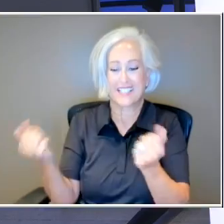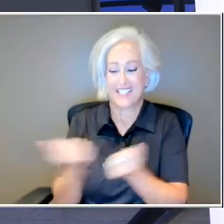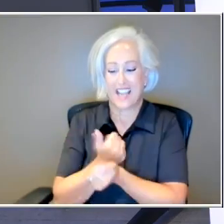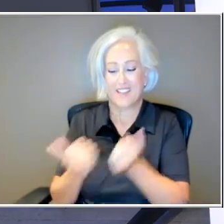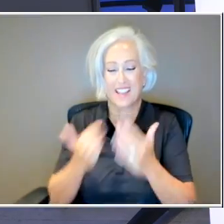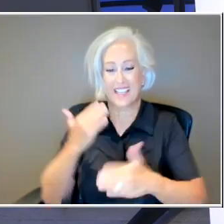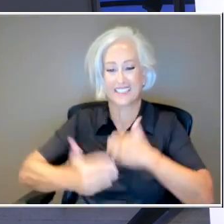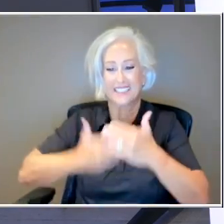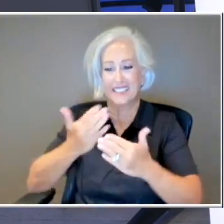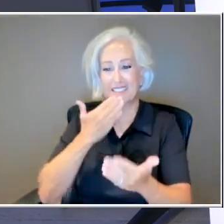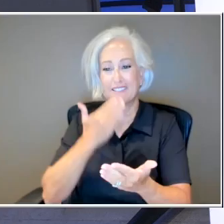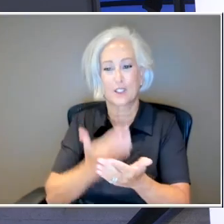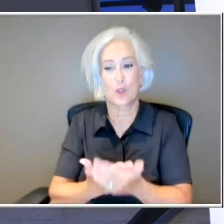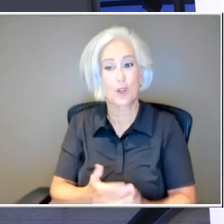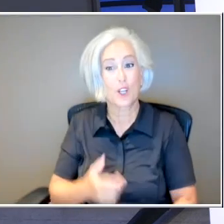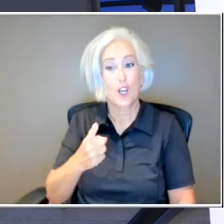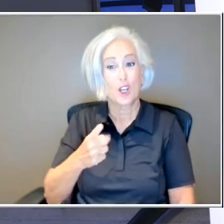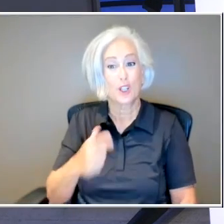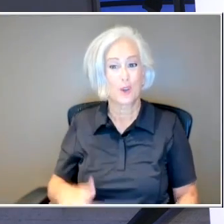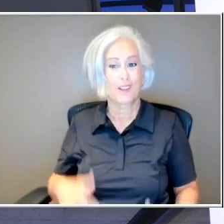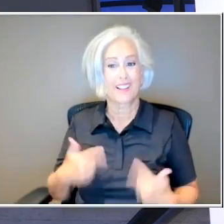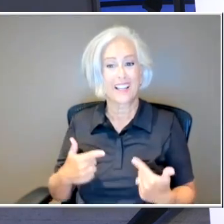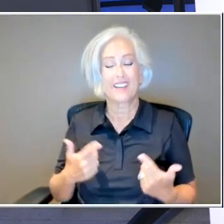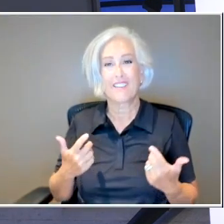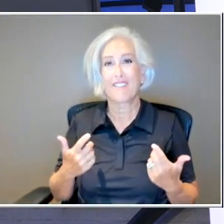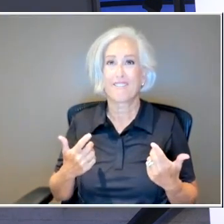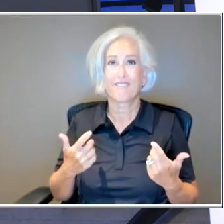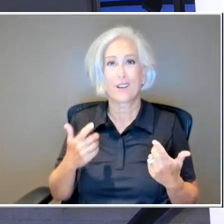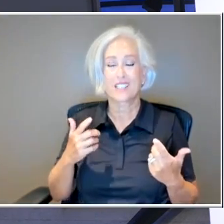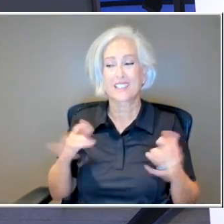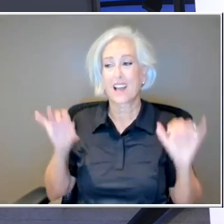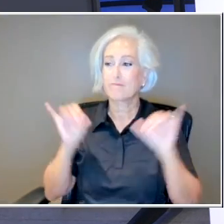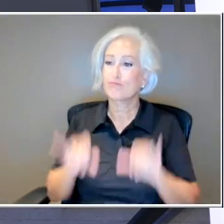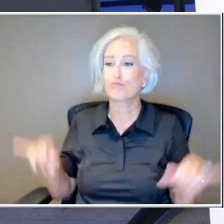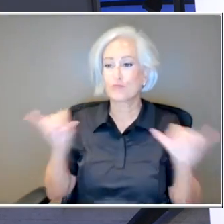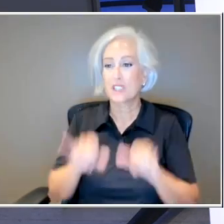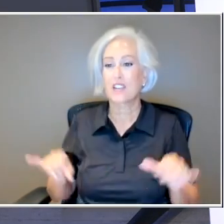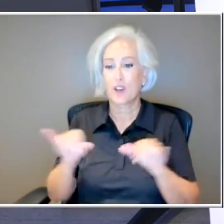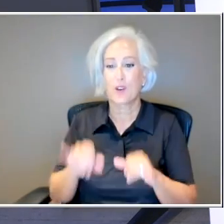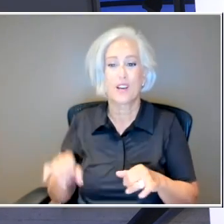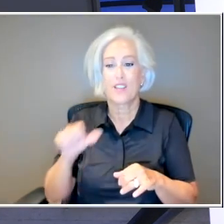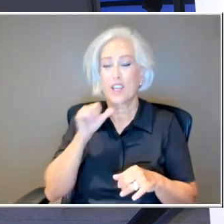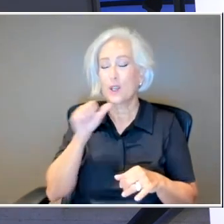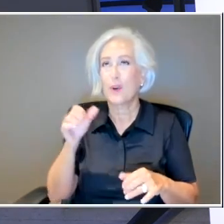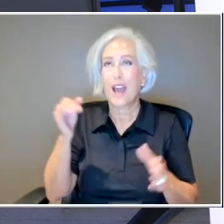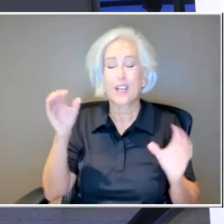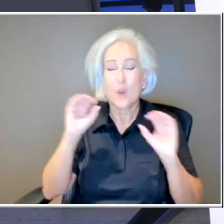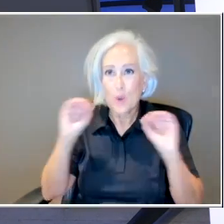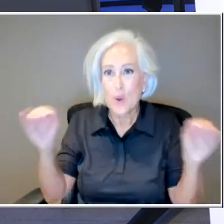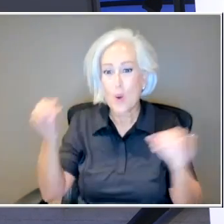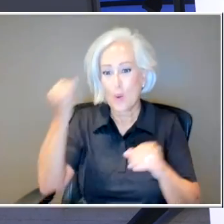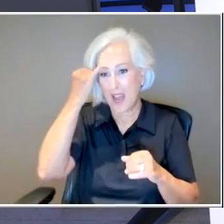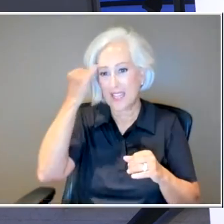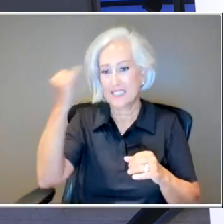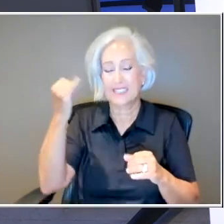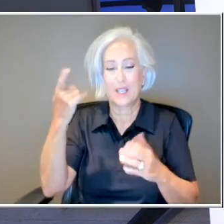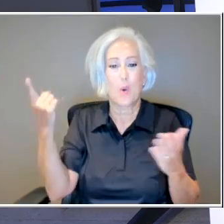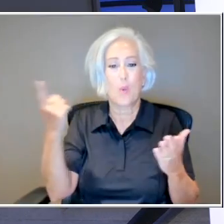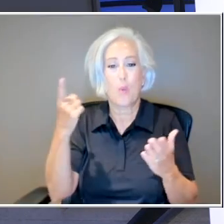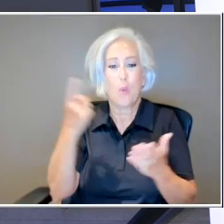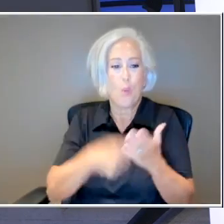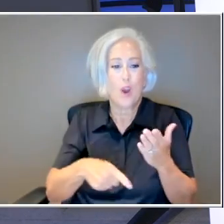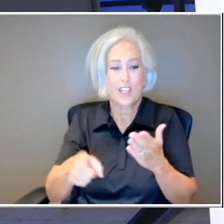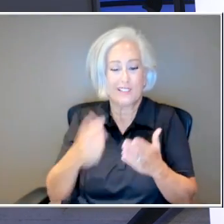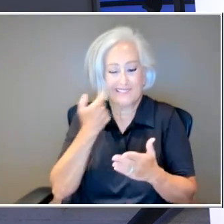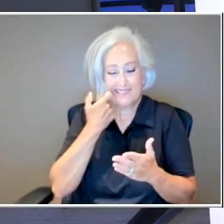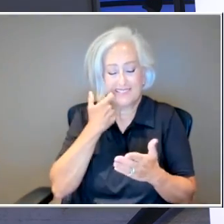you were living life so regularly as you could that he didn't even, he had no idea that what you had just come out of. He had no idea that you had just